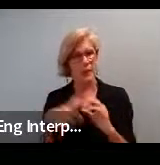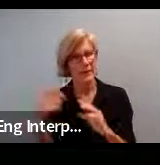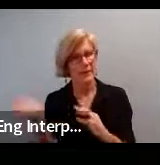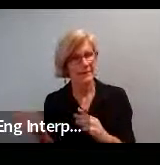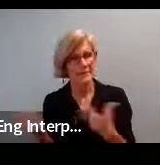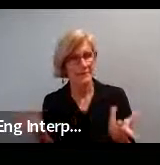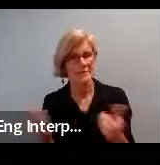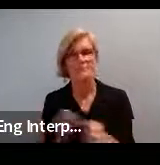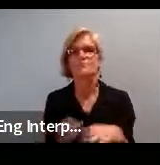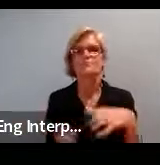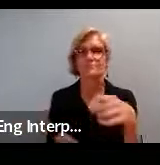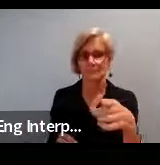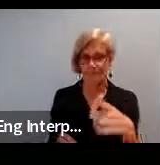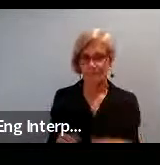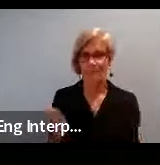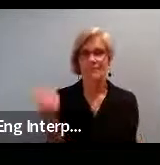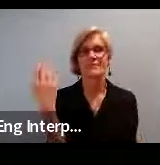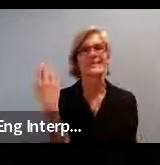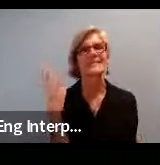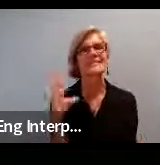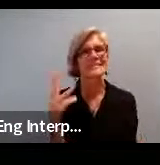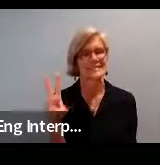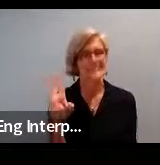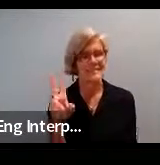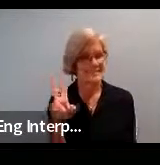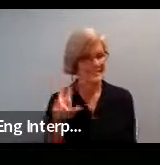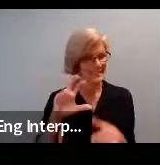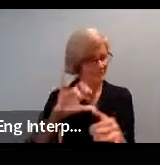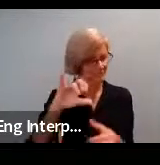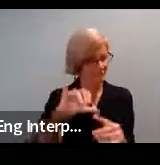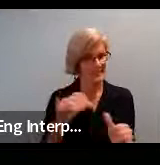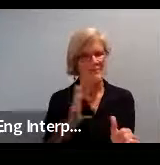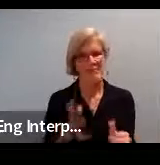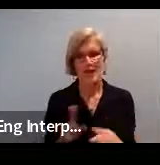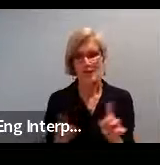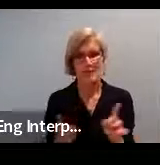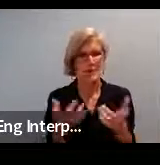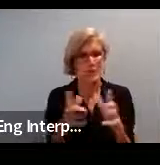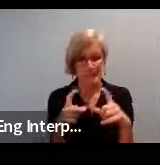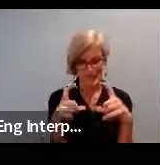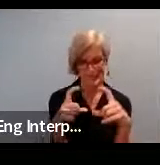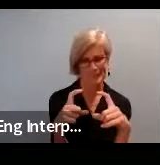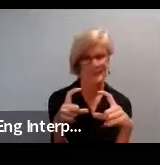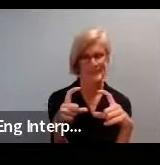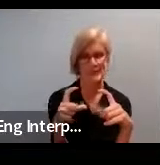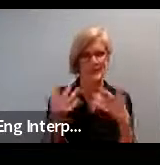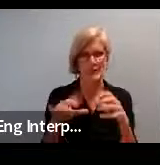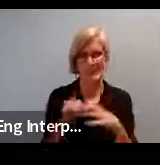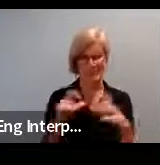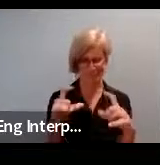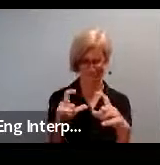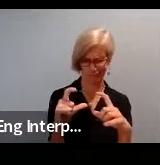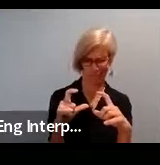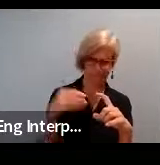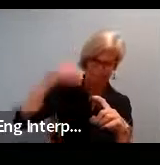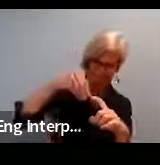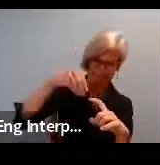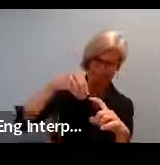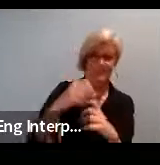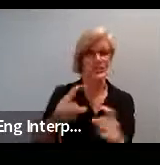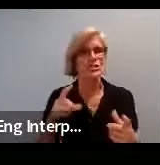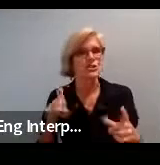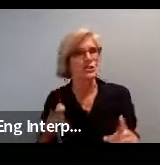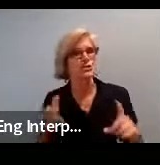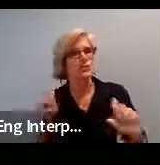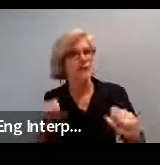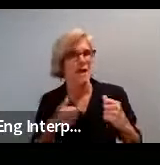What we really want to avoid are the mini backpacks that are just too small. The backpack should be able to fit a planner, a sweater, a lunchbox,